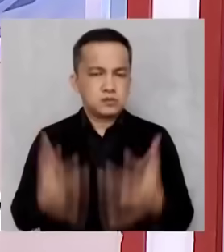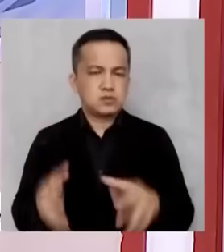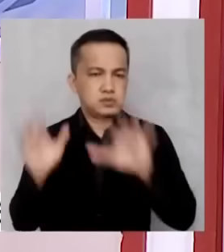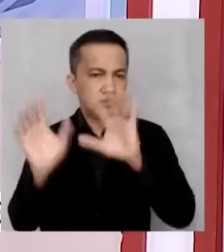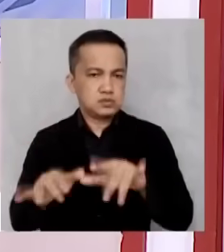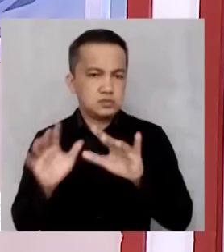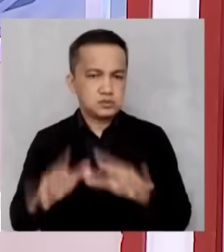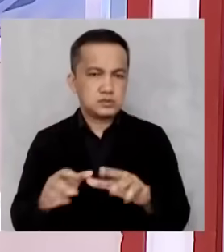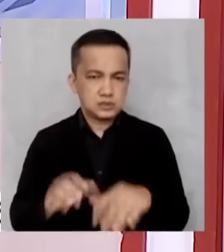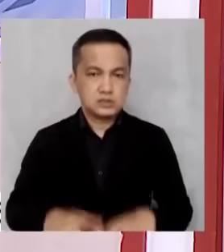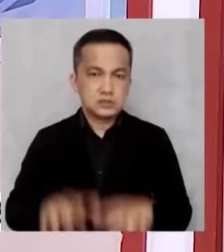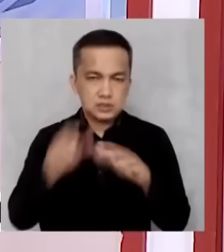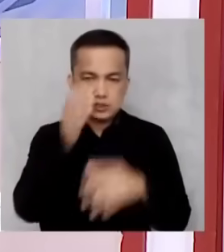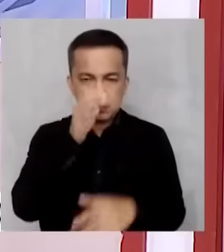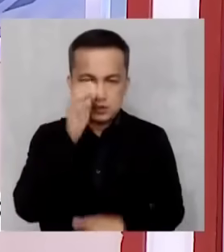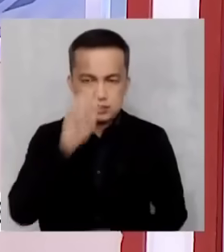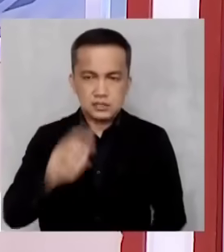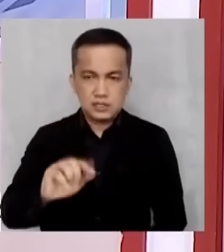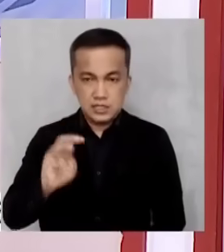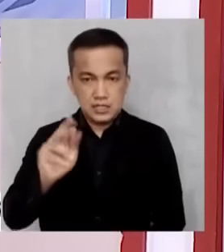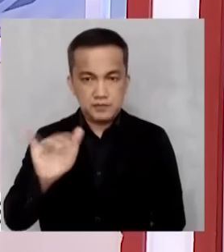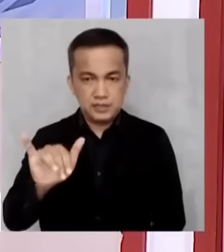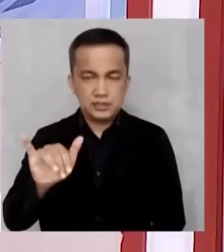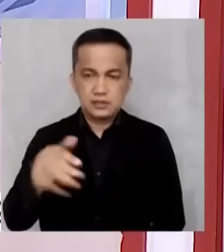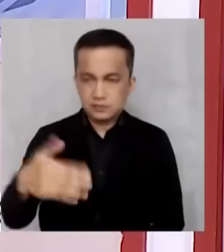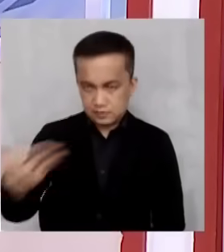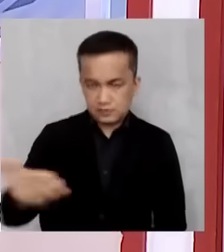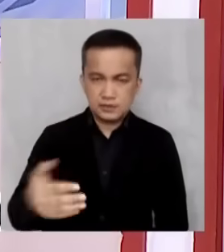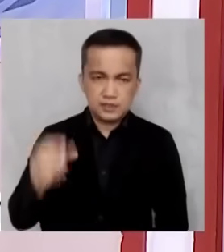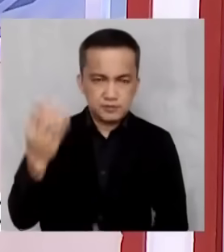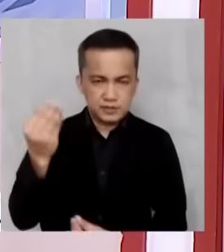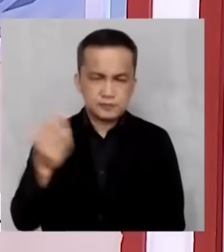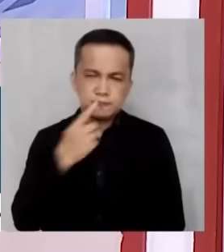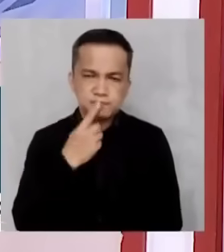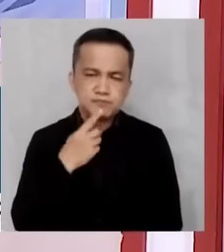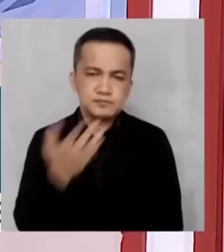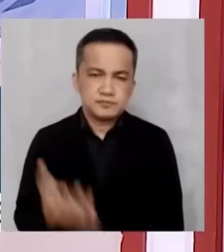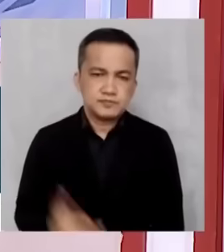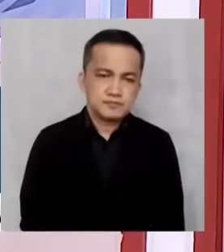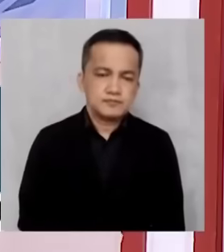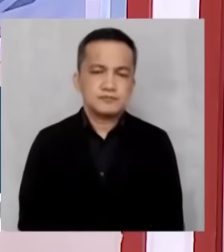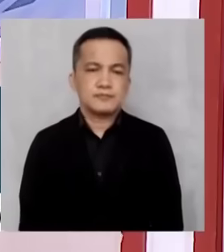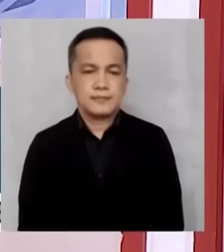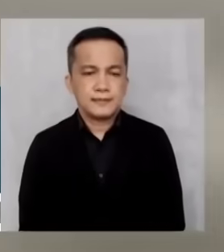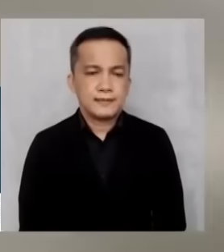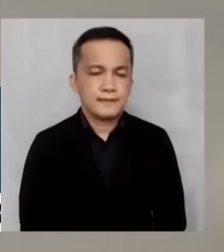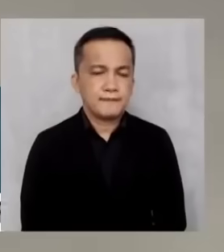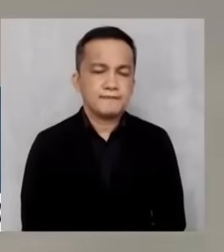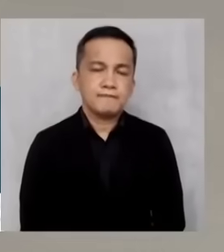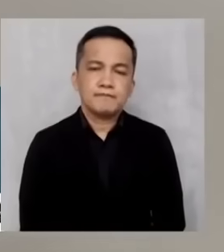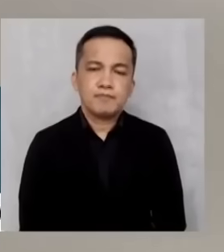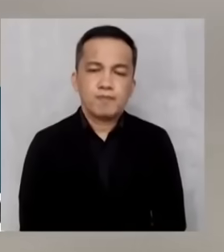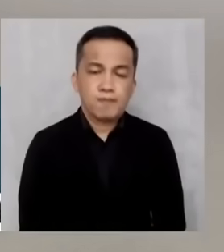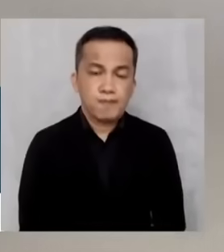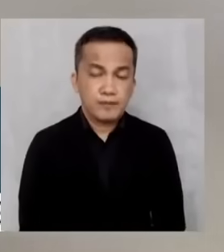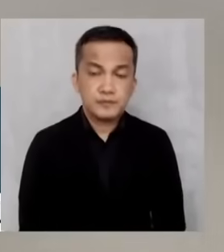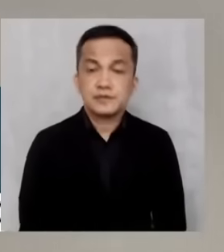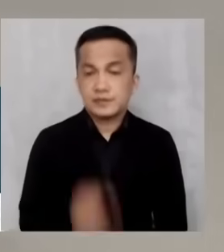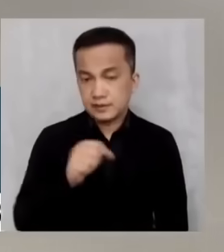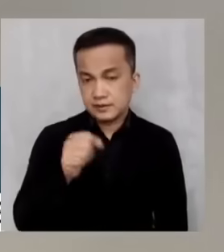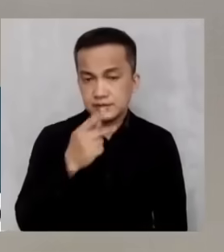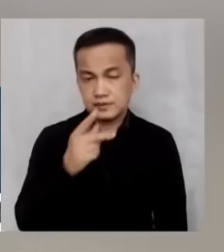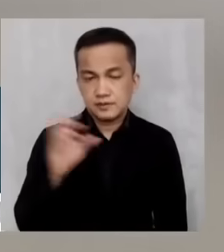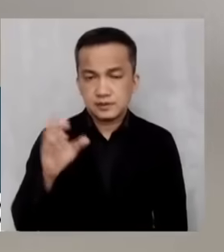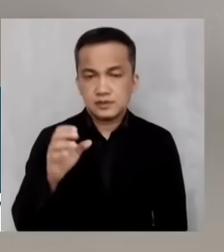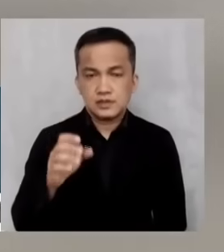Cebu City. Annie Perez now joins us with an update from there. Annie, what more can you tell us? Yes, Carmina, the Cebu City Disaster Risk